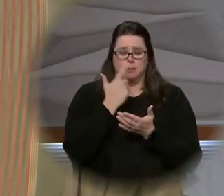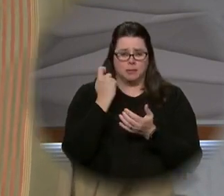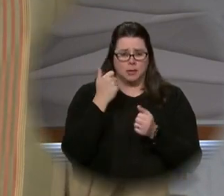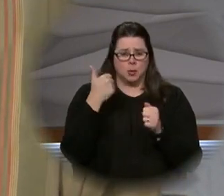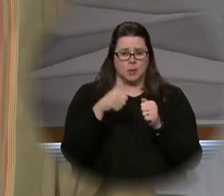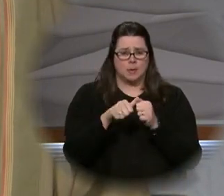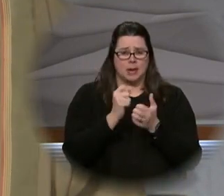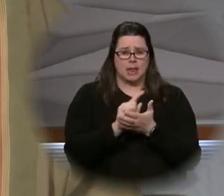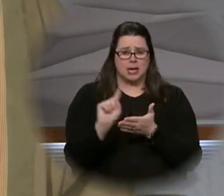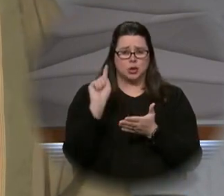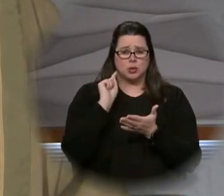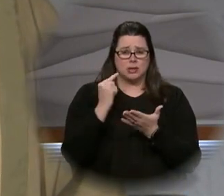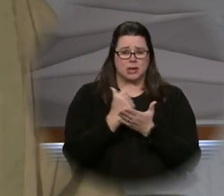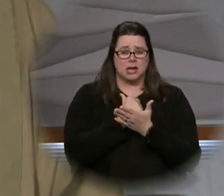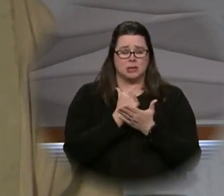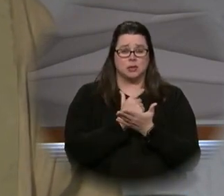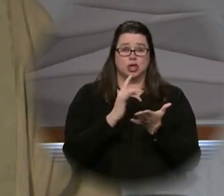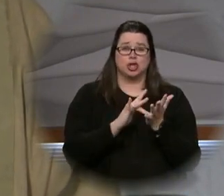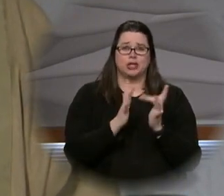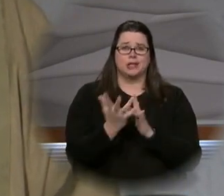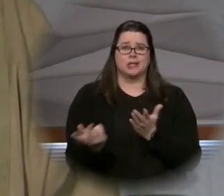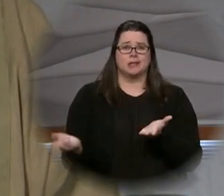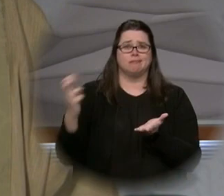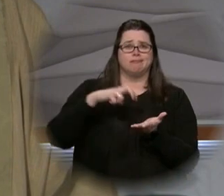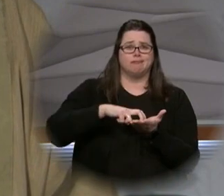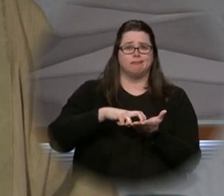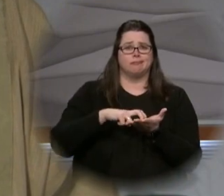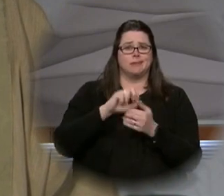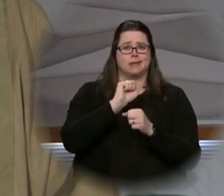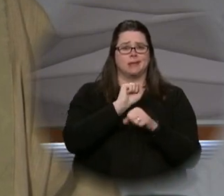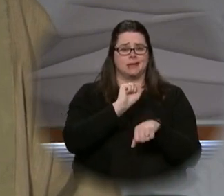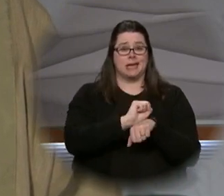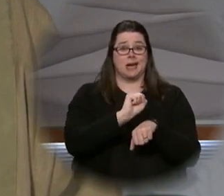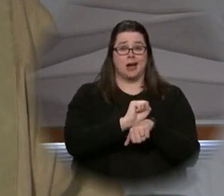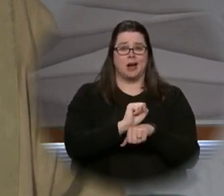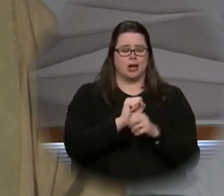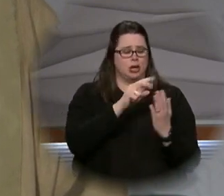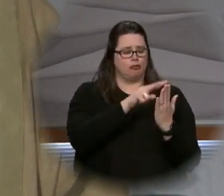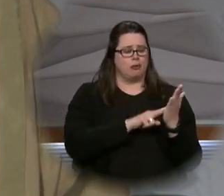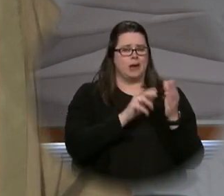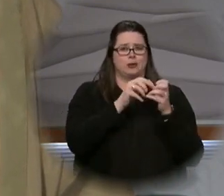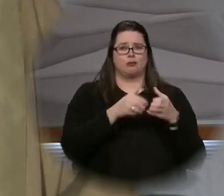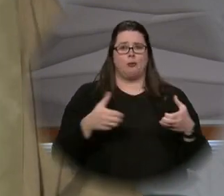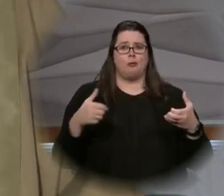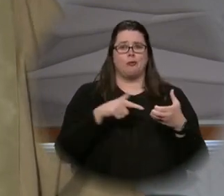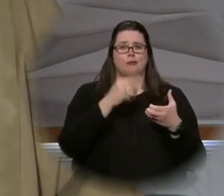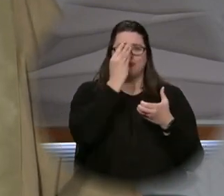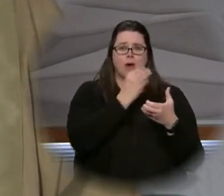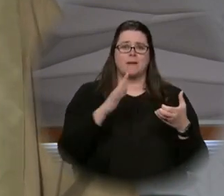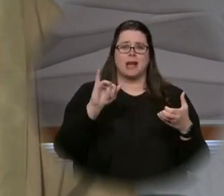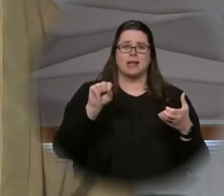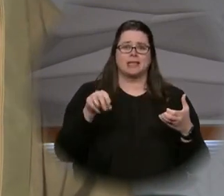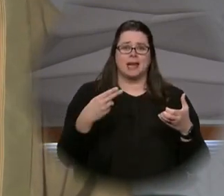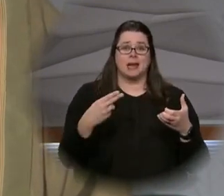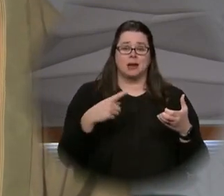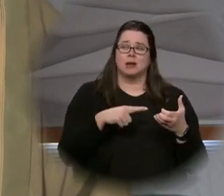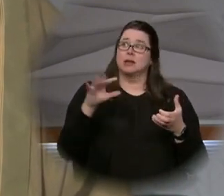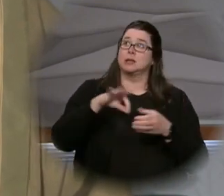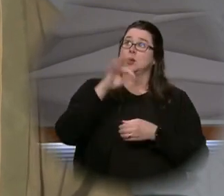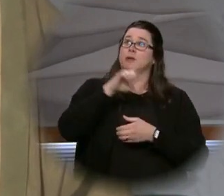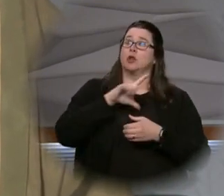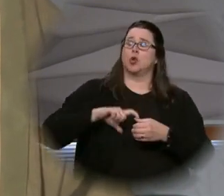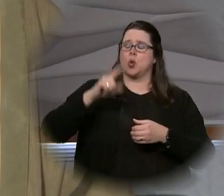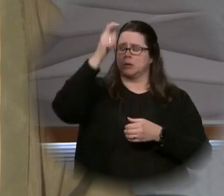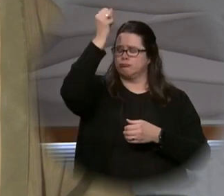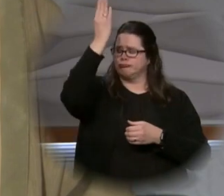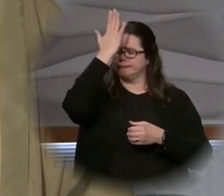you remember last week's gospel, Jesus stood up in the synagogue and he read from the prophet Isaiah, "The Spirit of the Lord is upon me. He